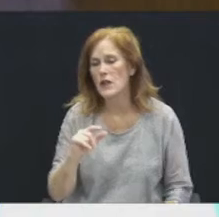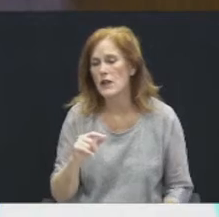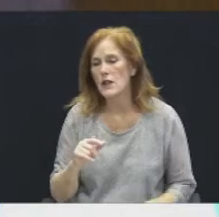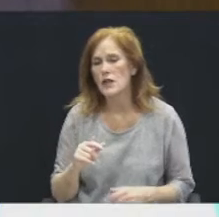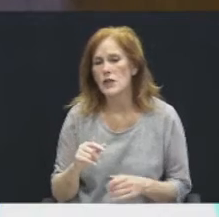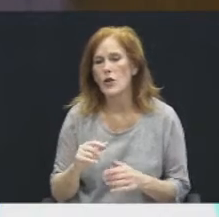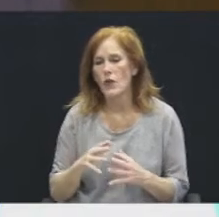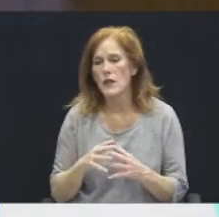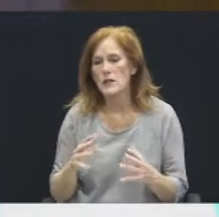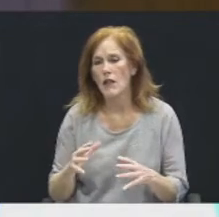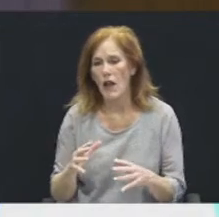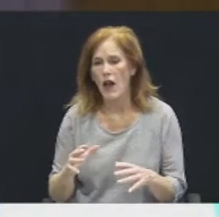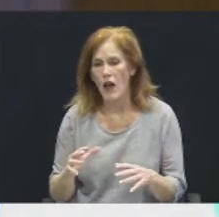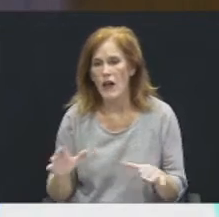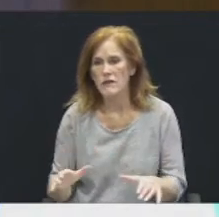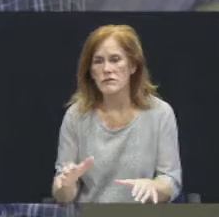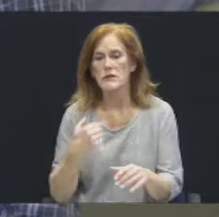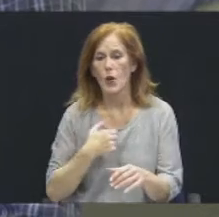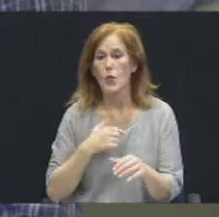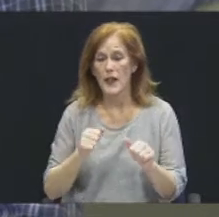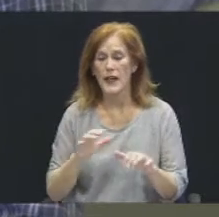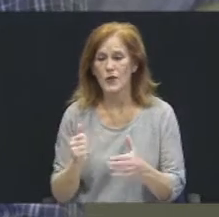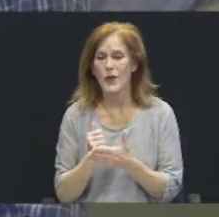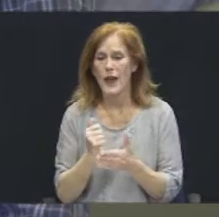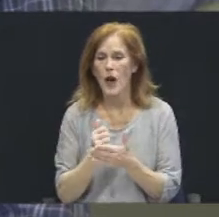can do to help with that. Absolutely.